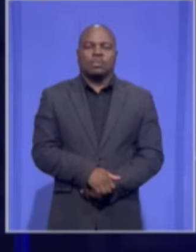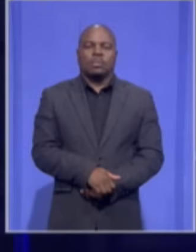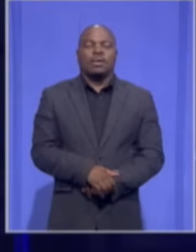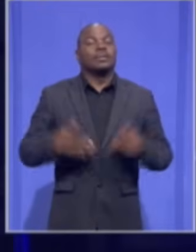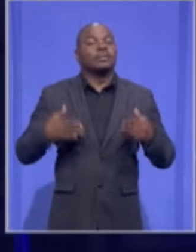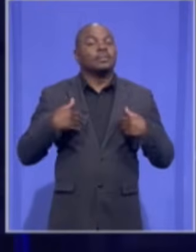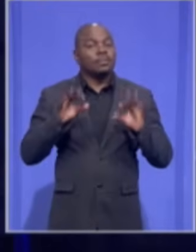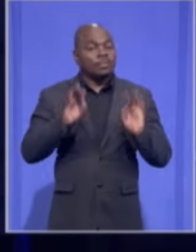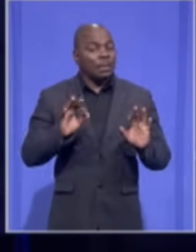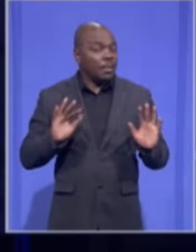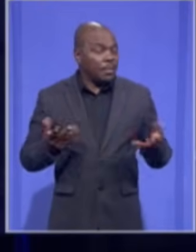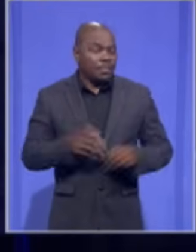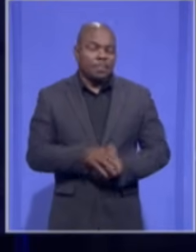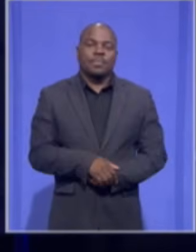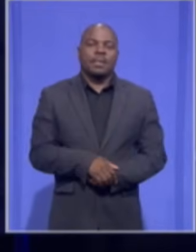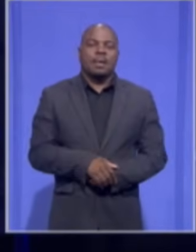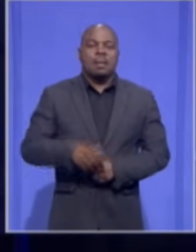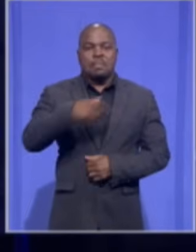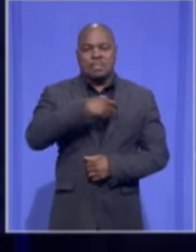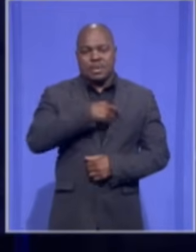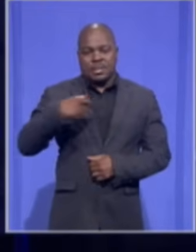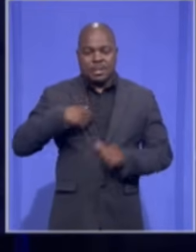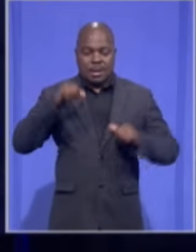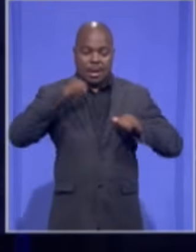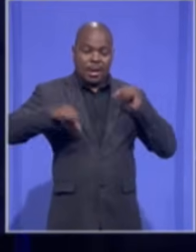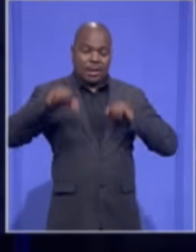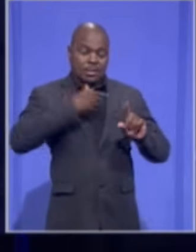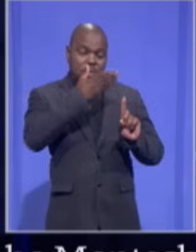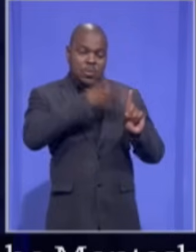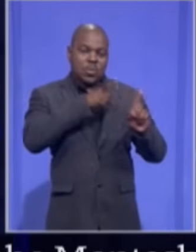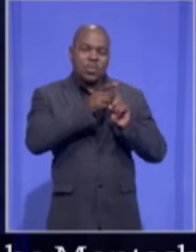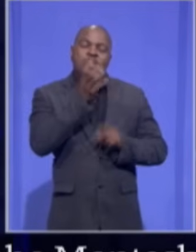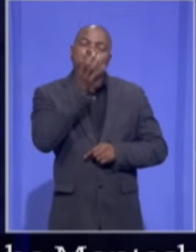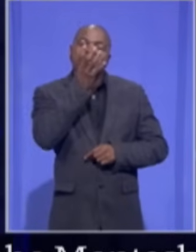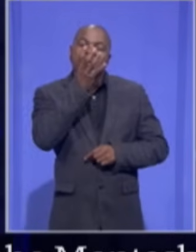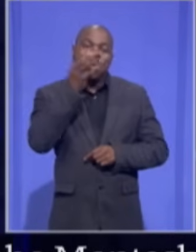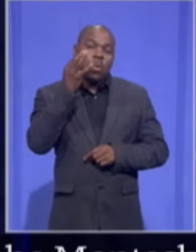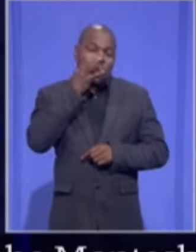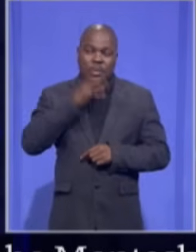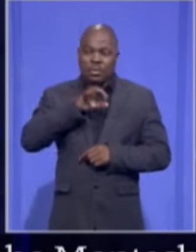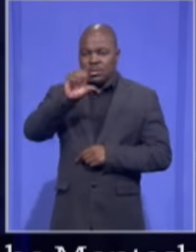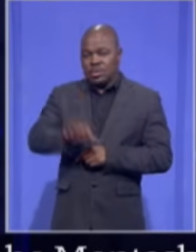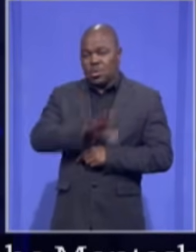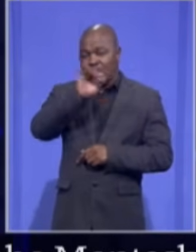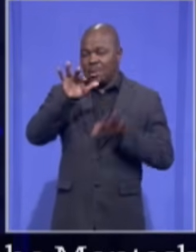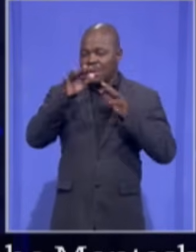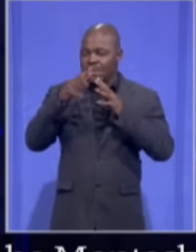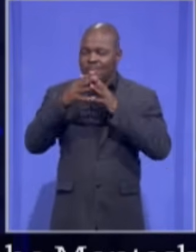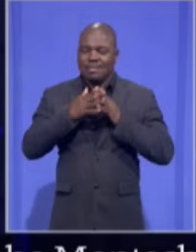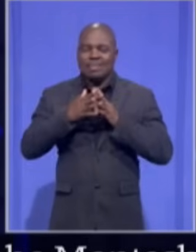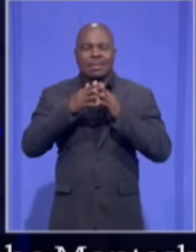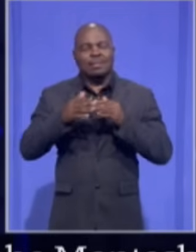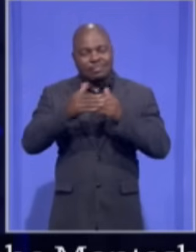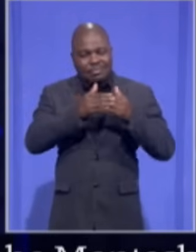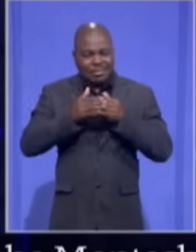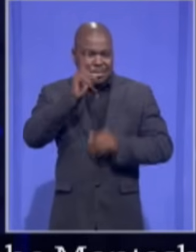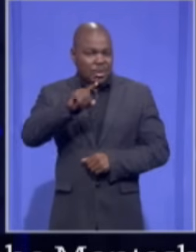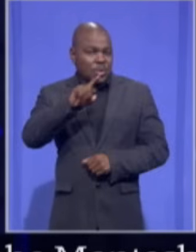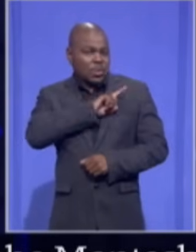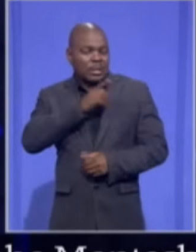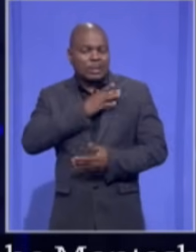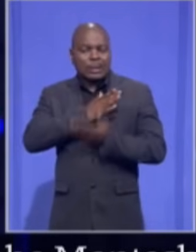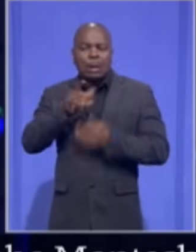Tsona re di tshakgola semmuso ka tsere mopresidente ya tshwere mokobobo Gwede Mantashe o re setjhaba se tlameha ho ba sedi ka ha hona le batho ba batlang ho sebedisa